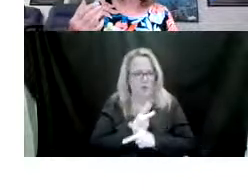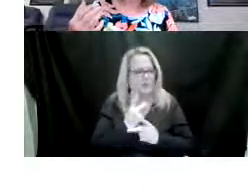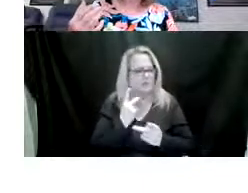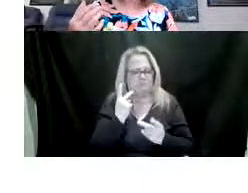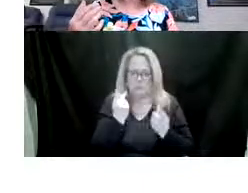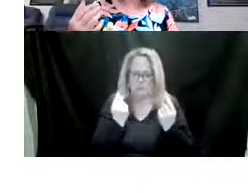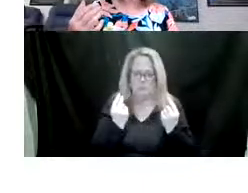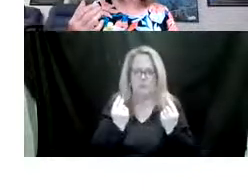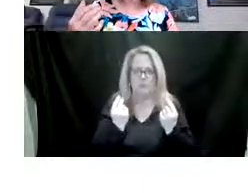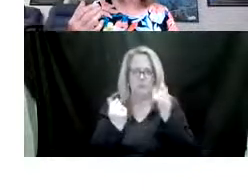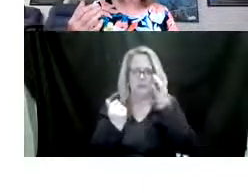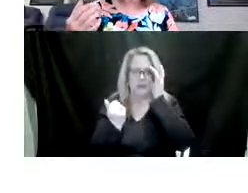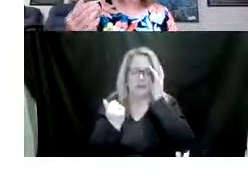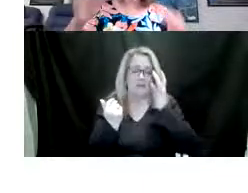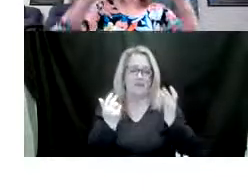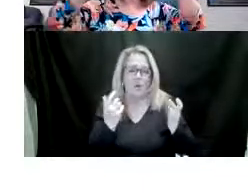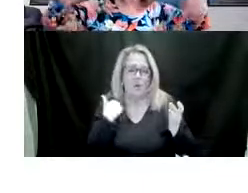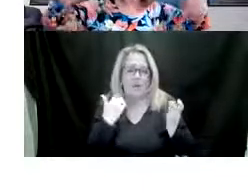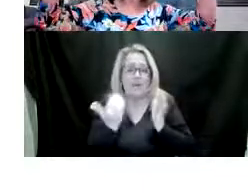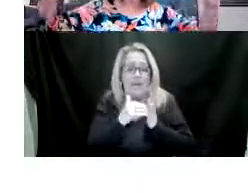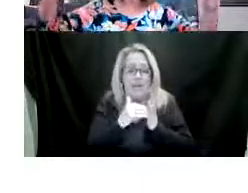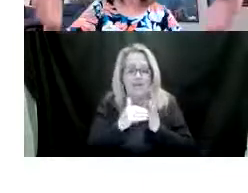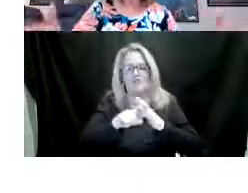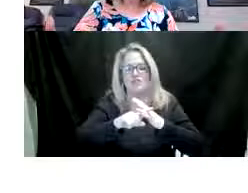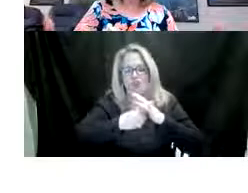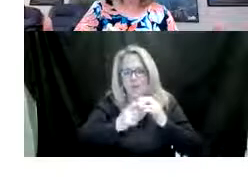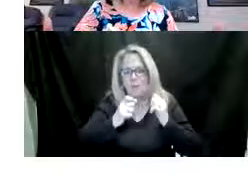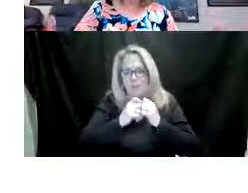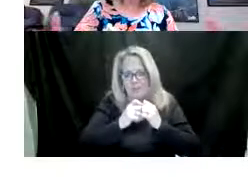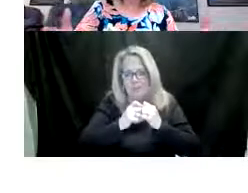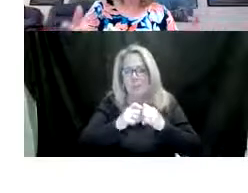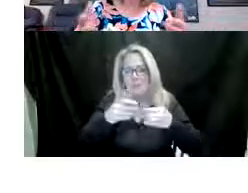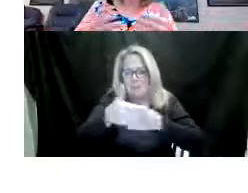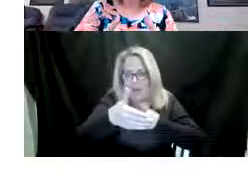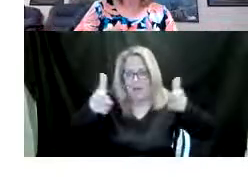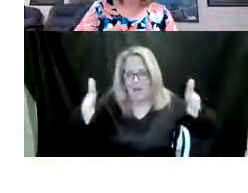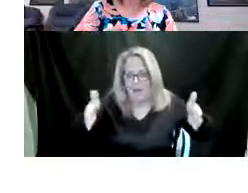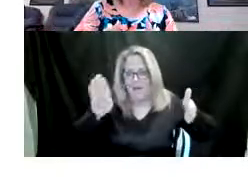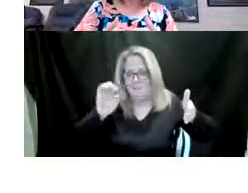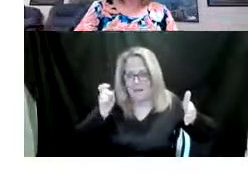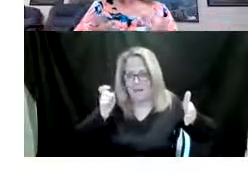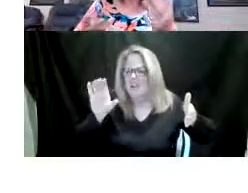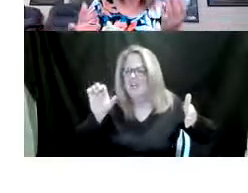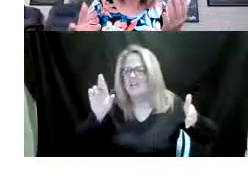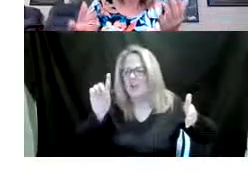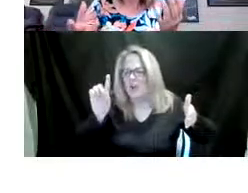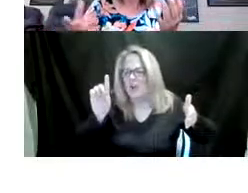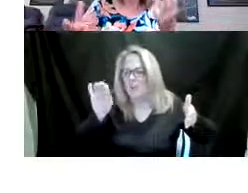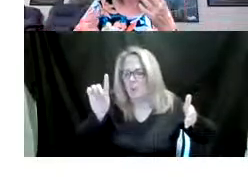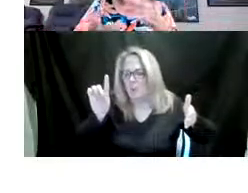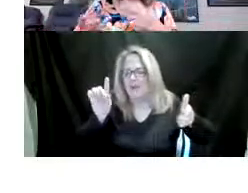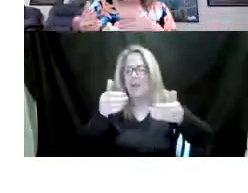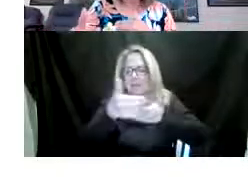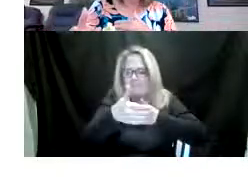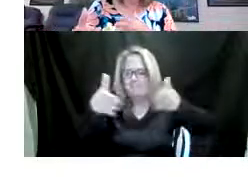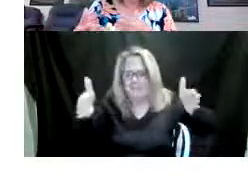And again, we had started out with a cardboard box type of little room, which again provided